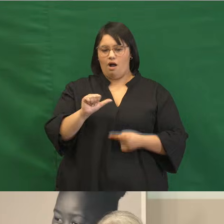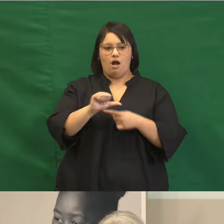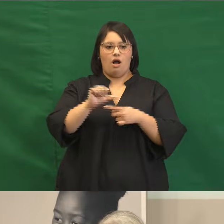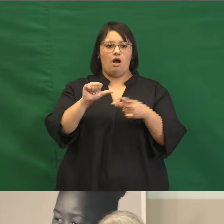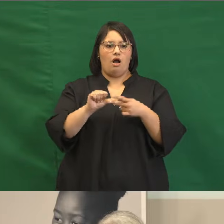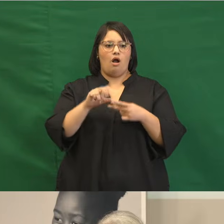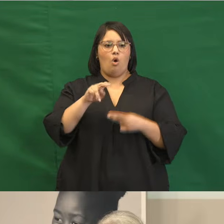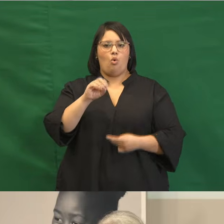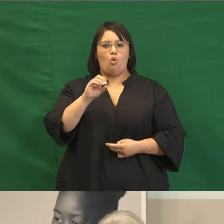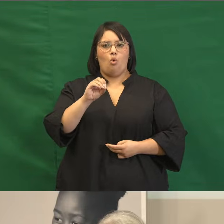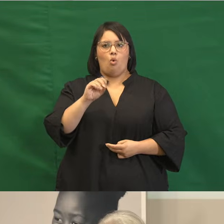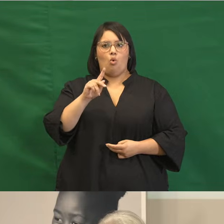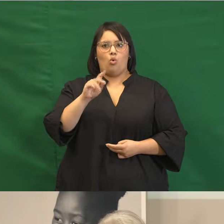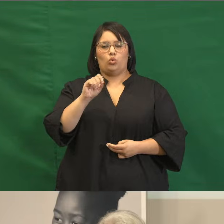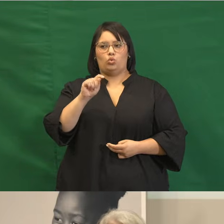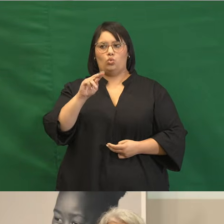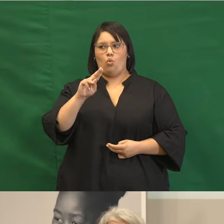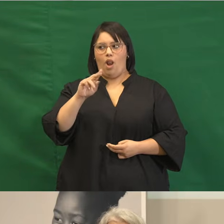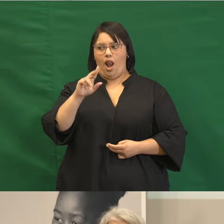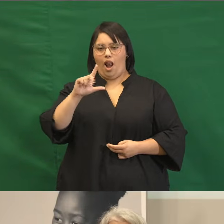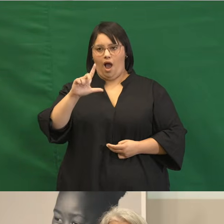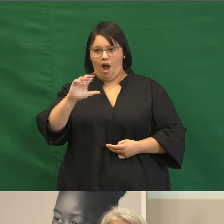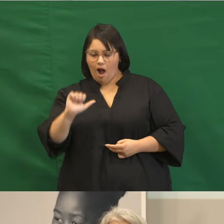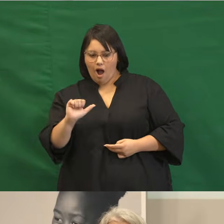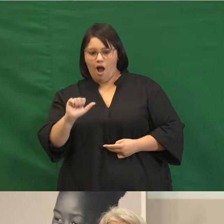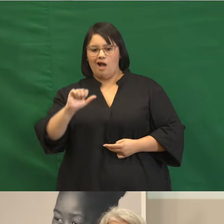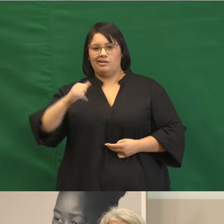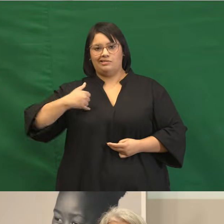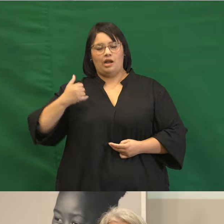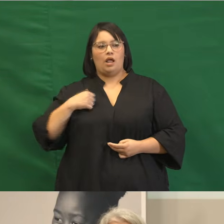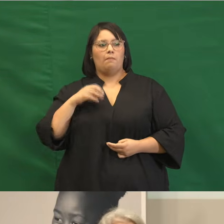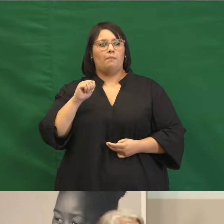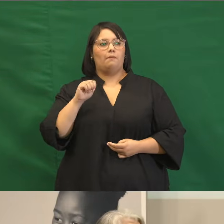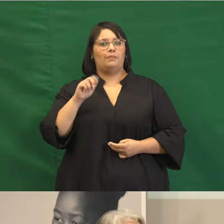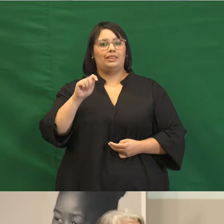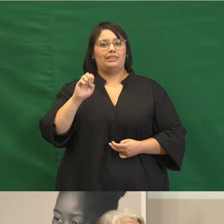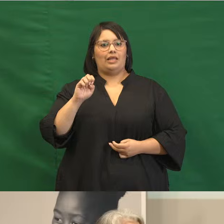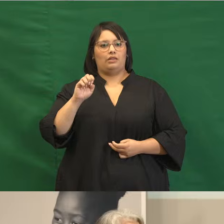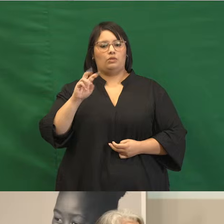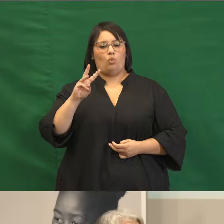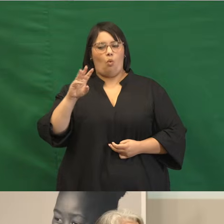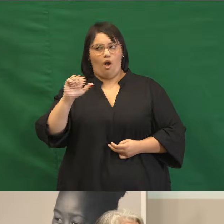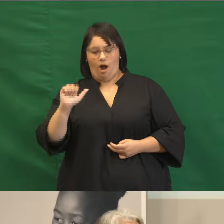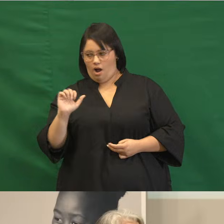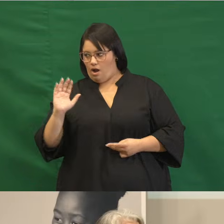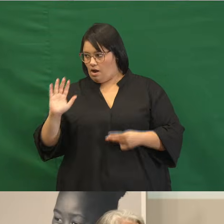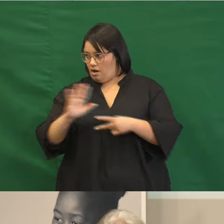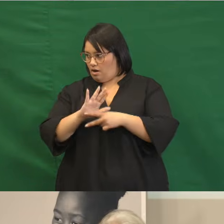Nokuthula Mthethwa,